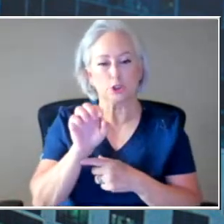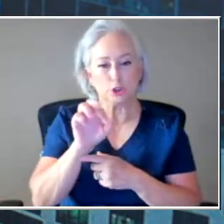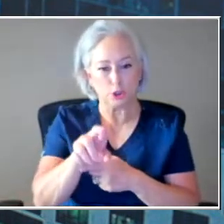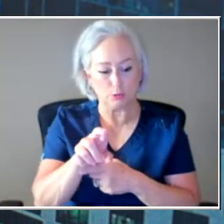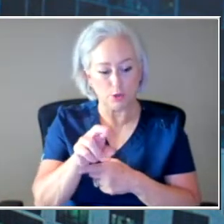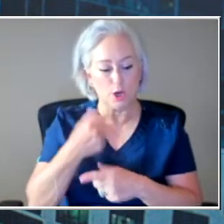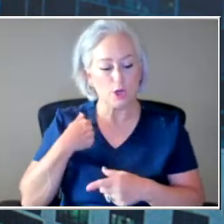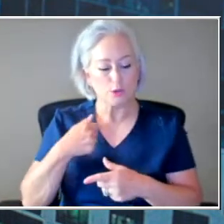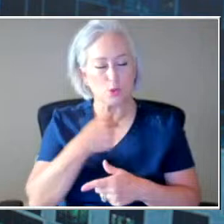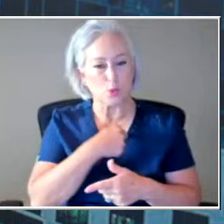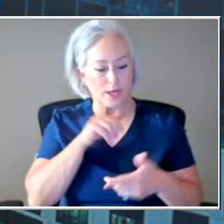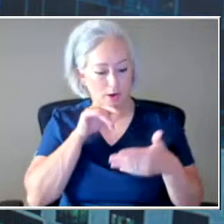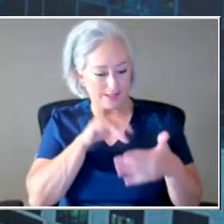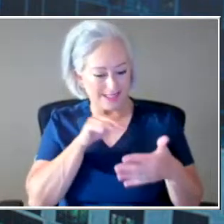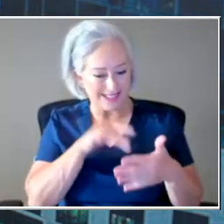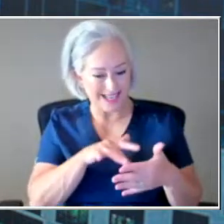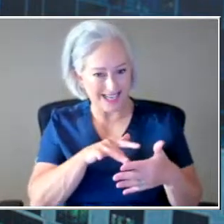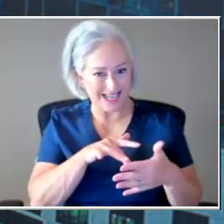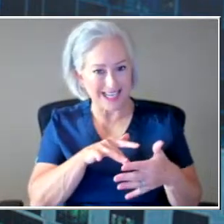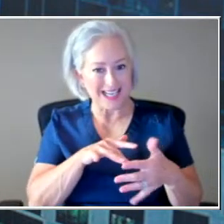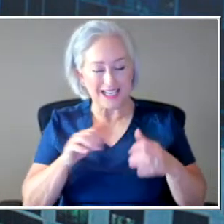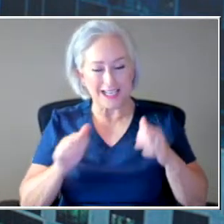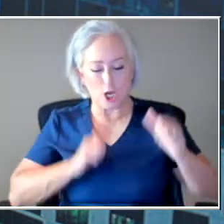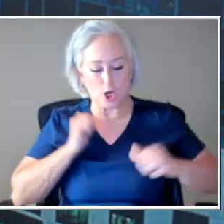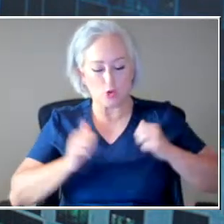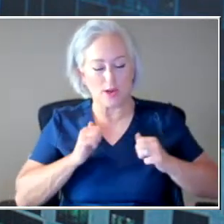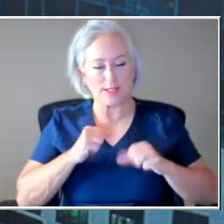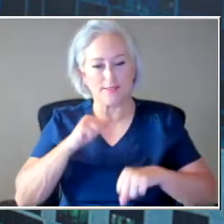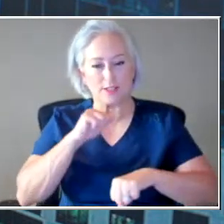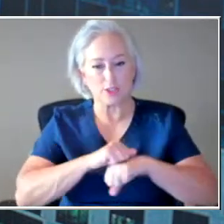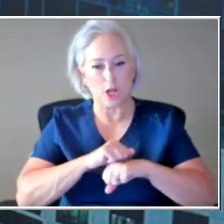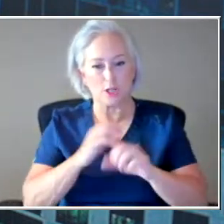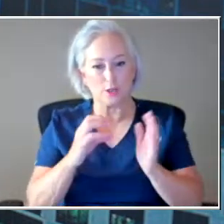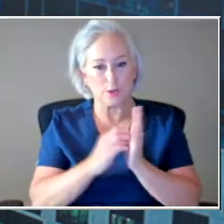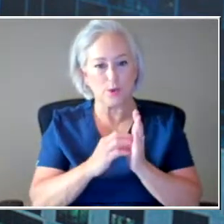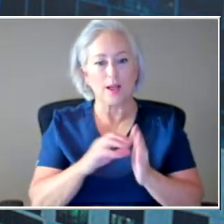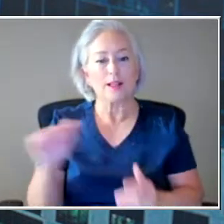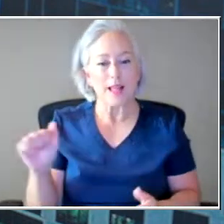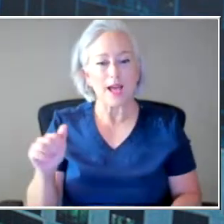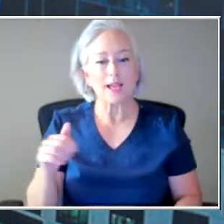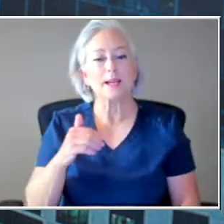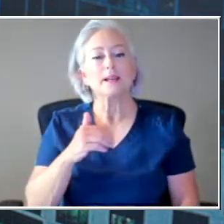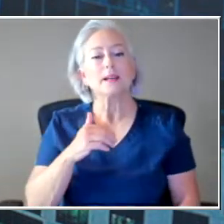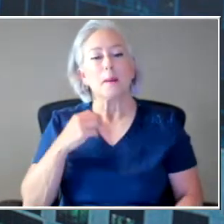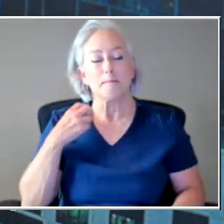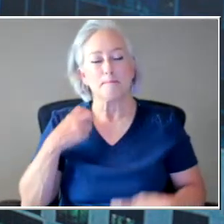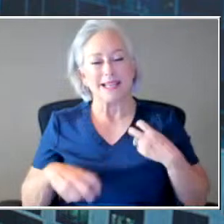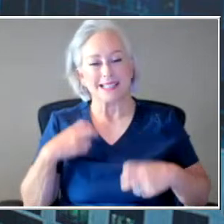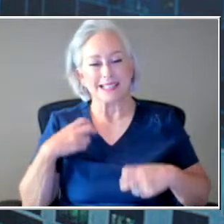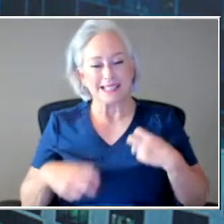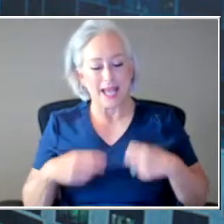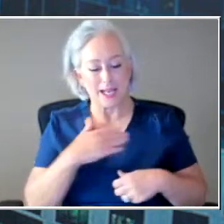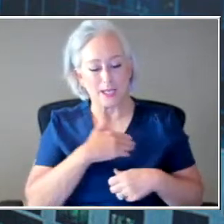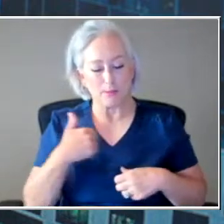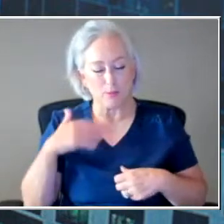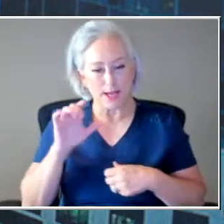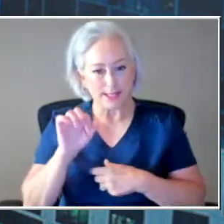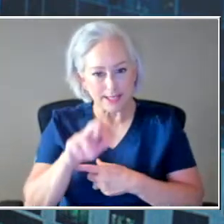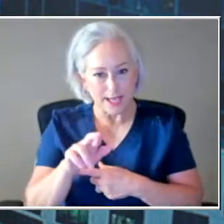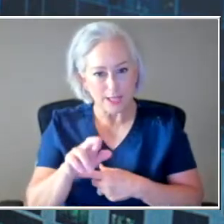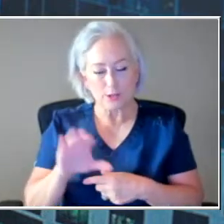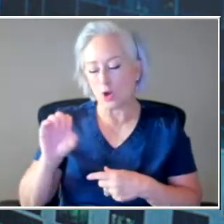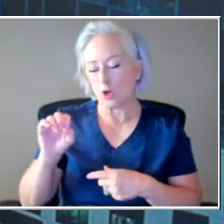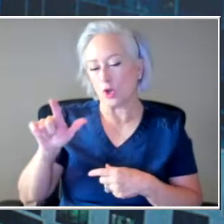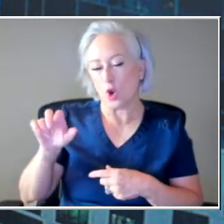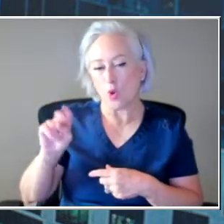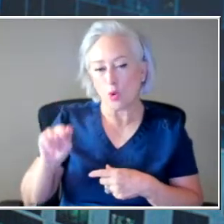after aggressive solid tumors, lung cancer, metastatic breast cancer, colon cancer, other prostate cancer.